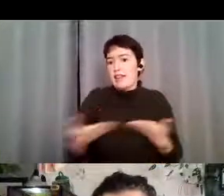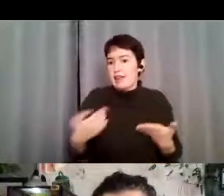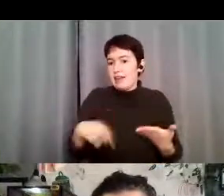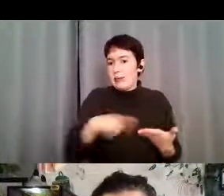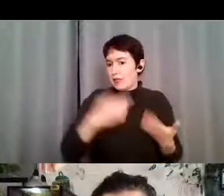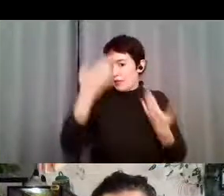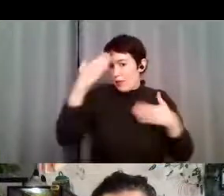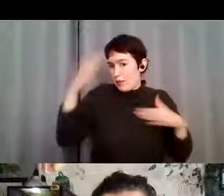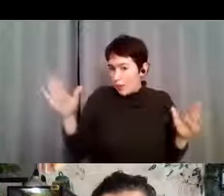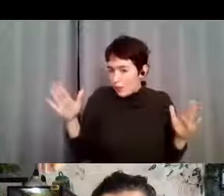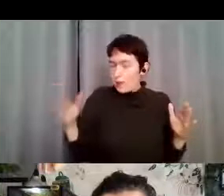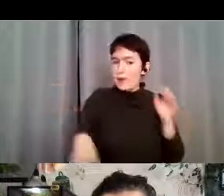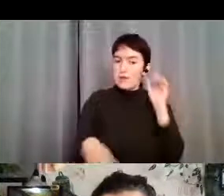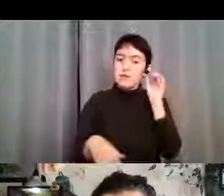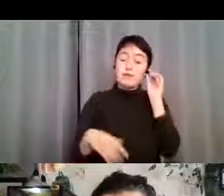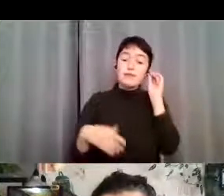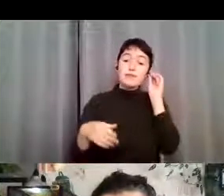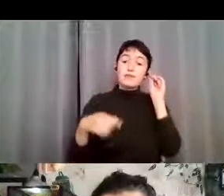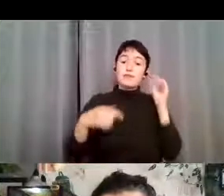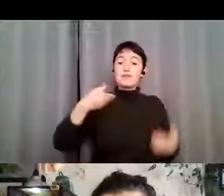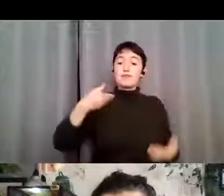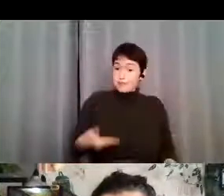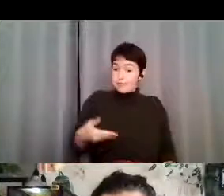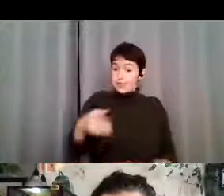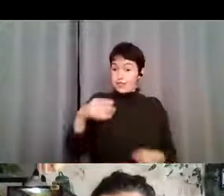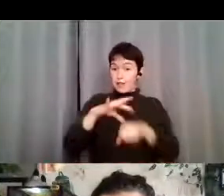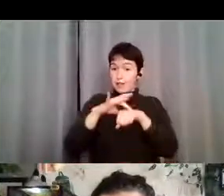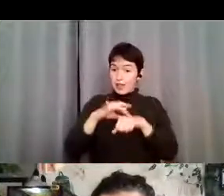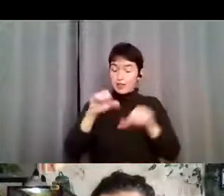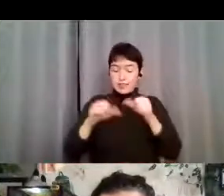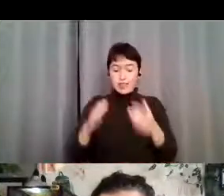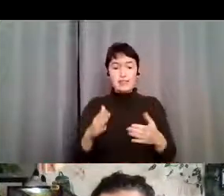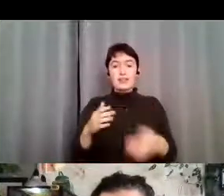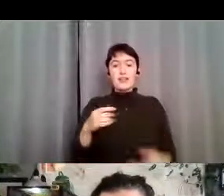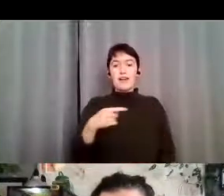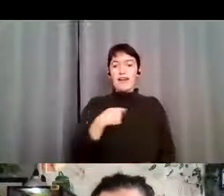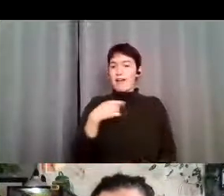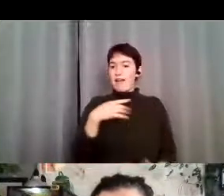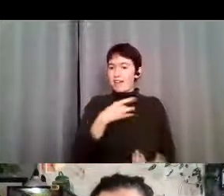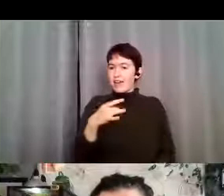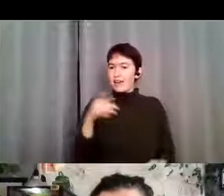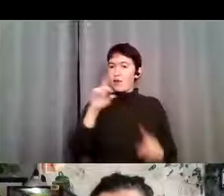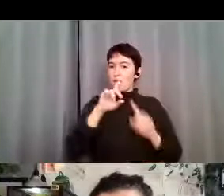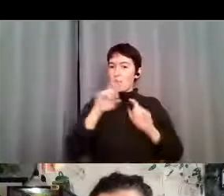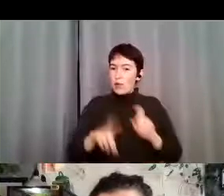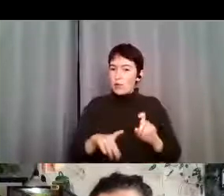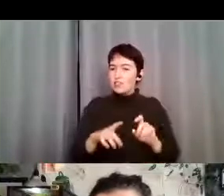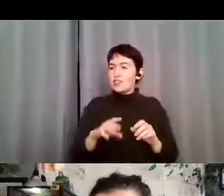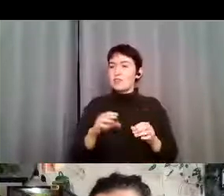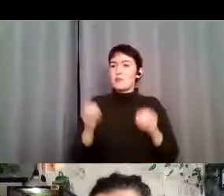for me at least, I like questions better than answers. So there are lots of things that we still don't know the answers